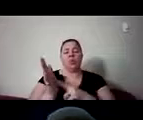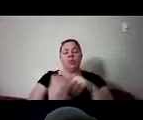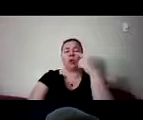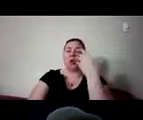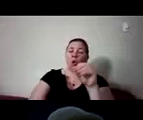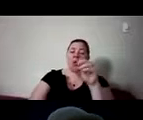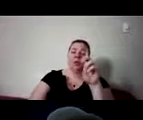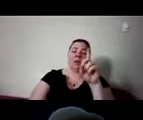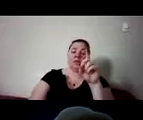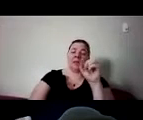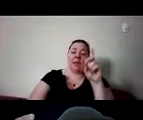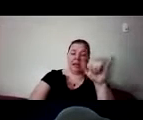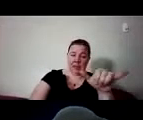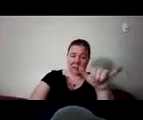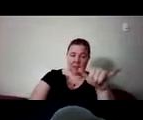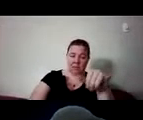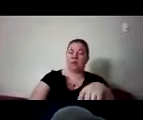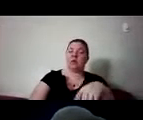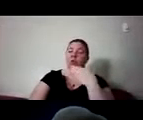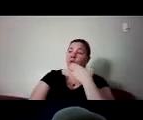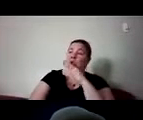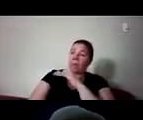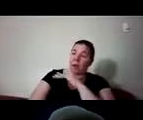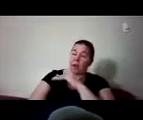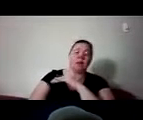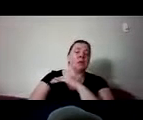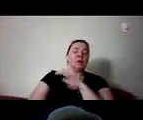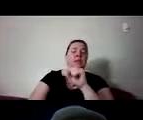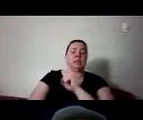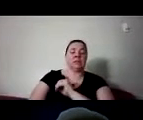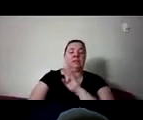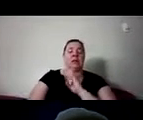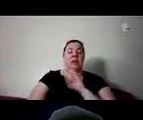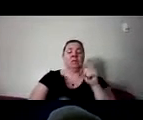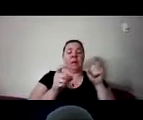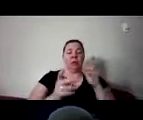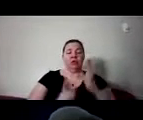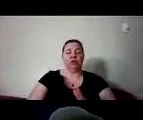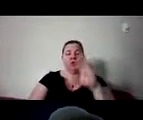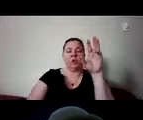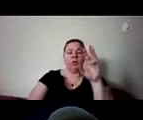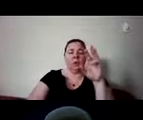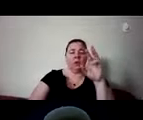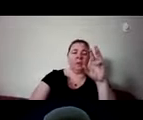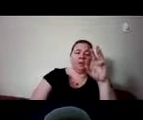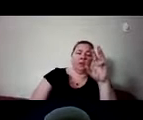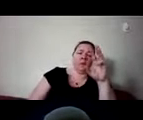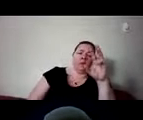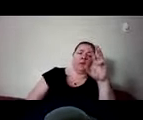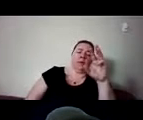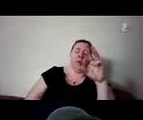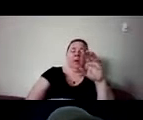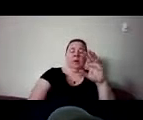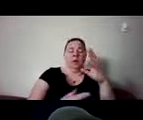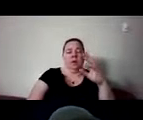money. When Onpassive launches, goodbye GoDaddy. Staff manager, HRM, okay? We have companies out there like PeopleSoft Corporation.